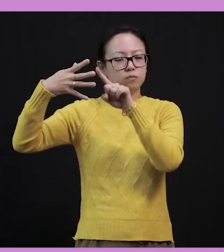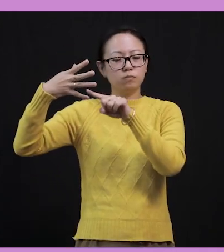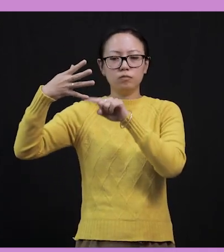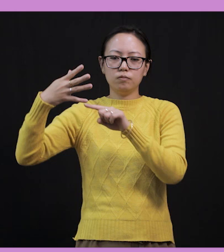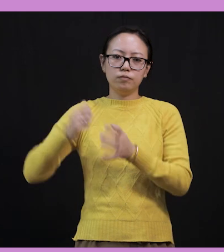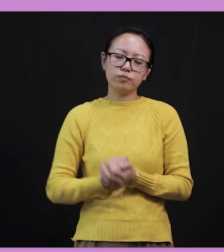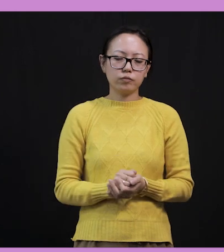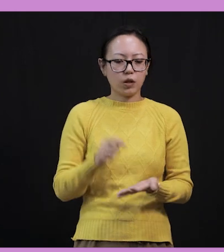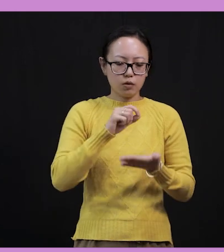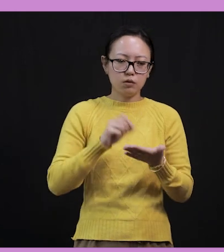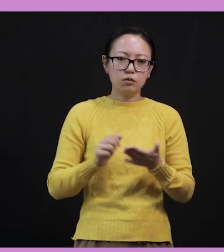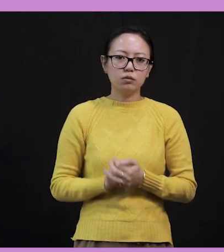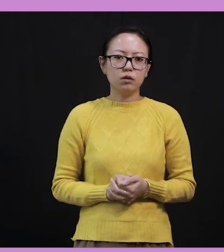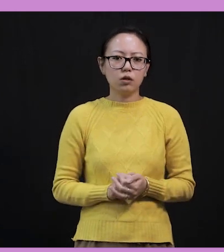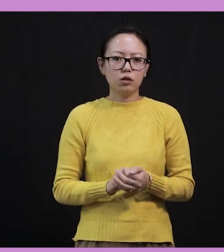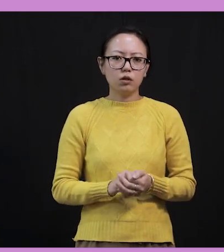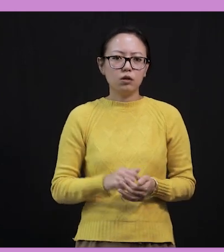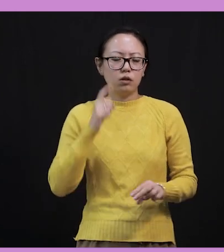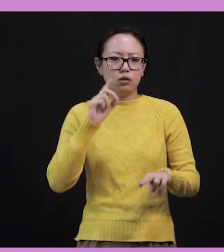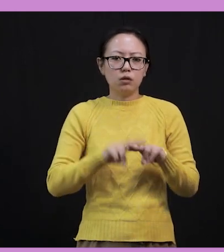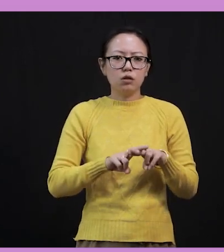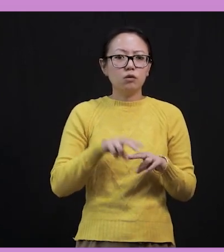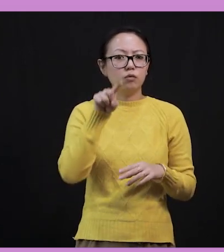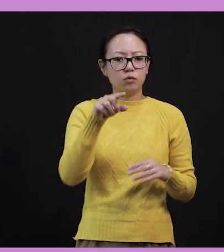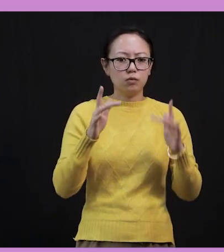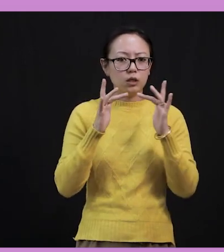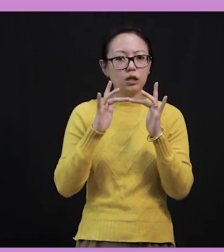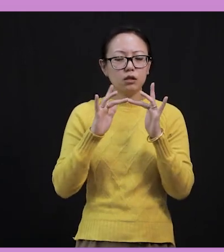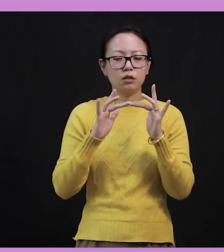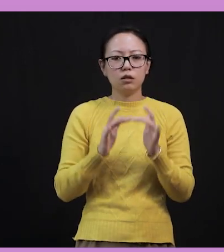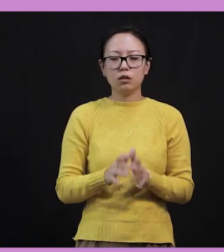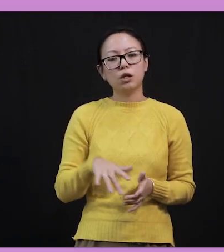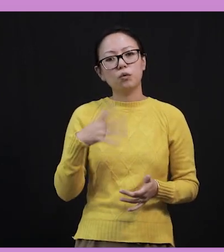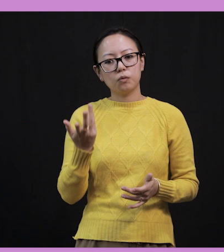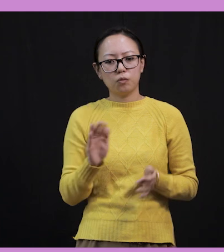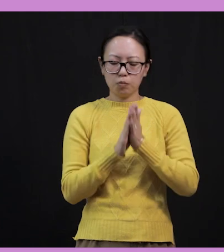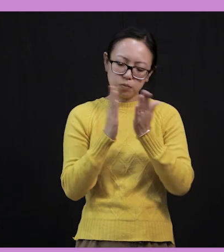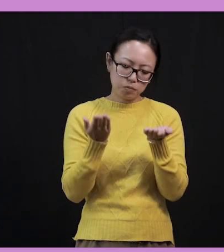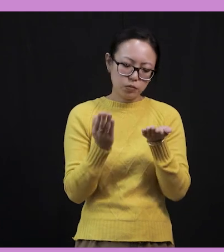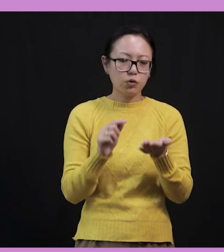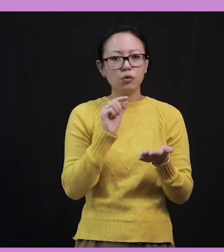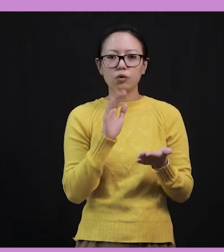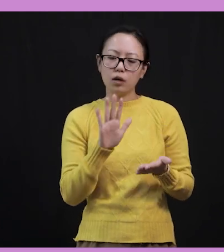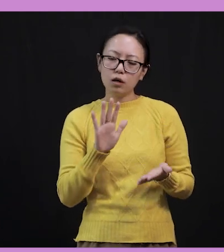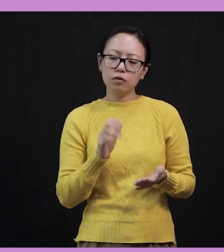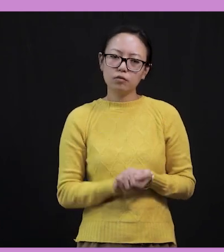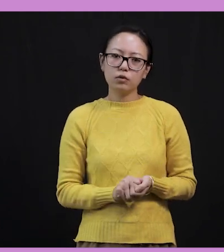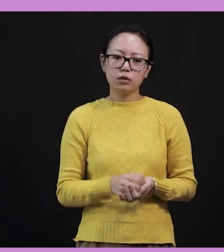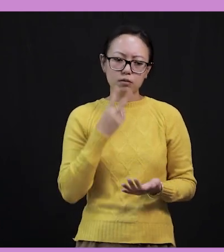very, very easy for you. If you have internet at home, you can just have your Google search